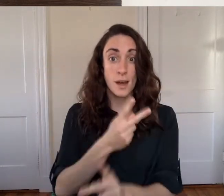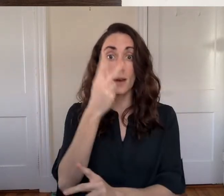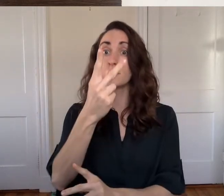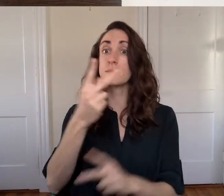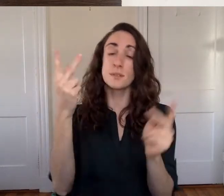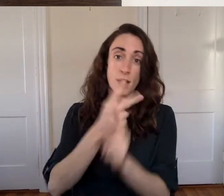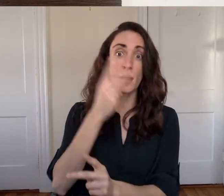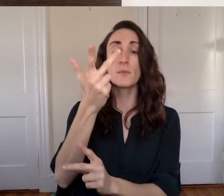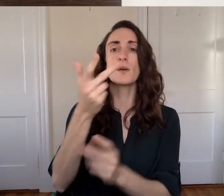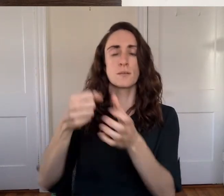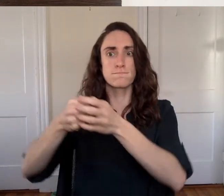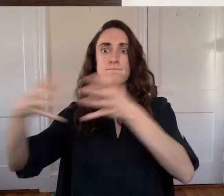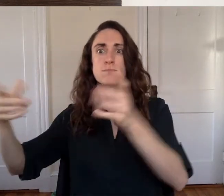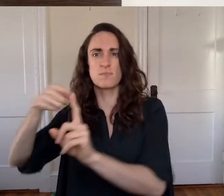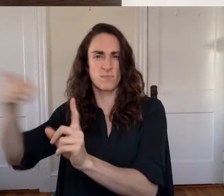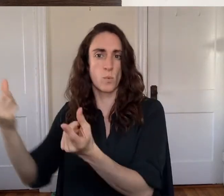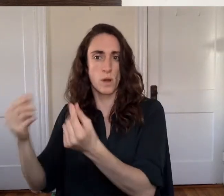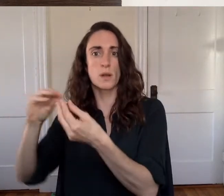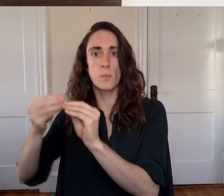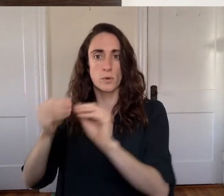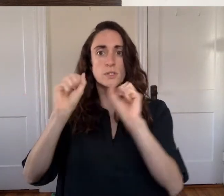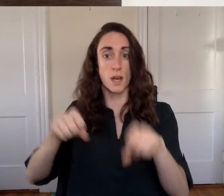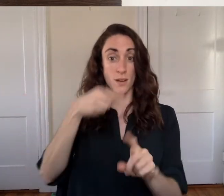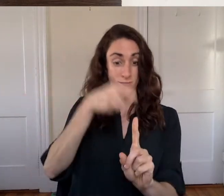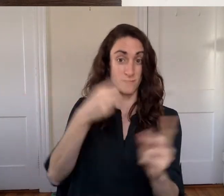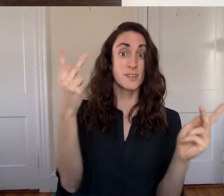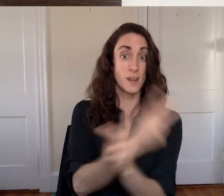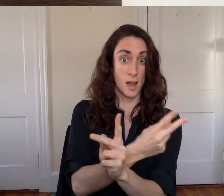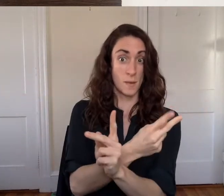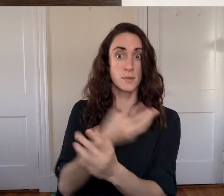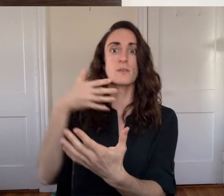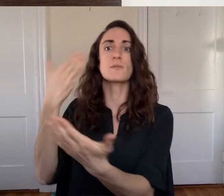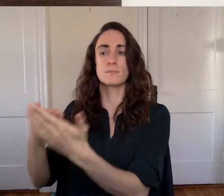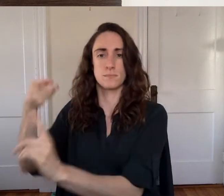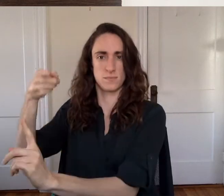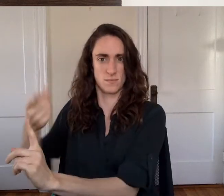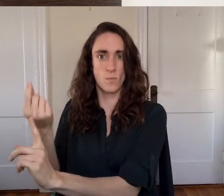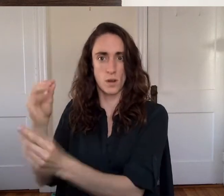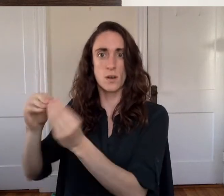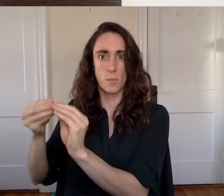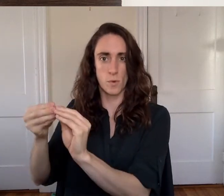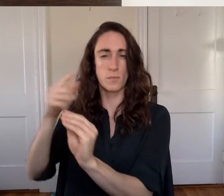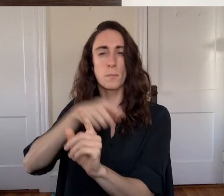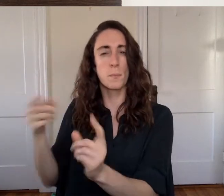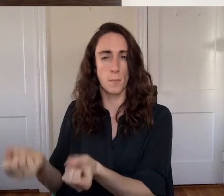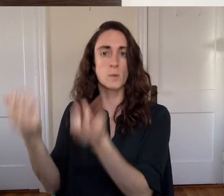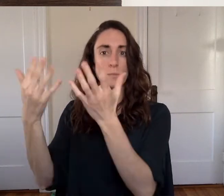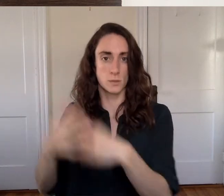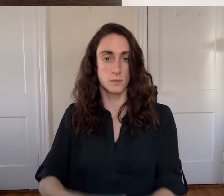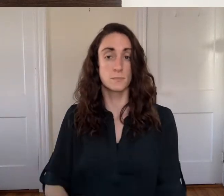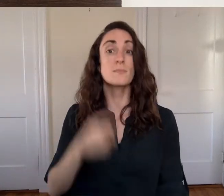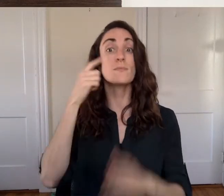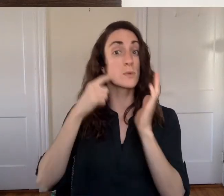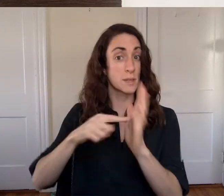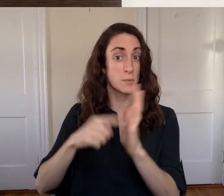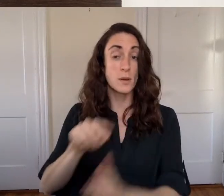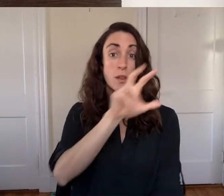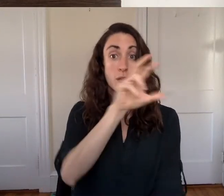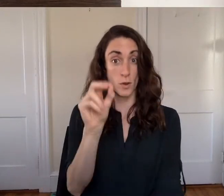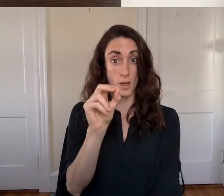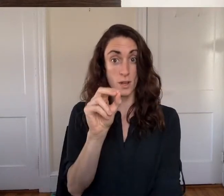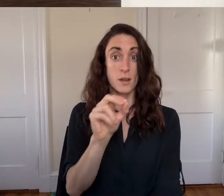a number and multiply it by an integer. So the multiples of 30 are 30 times 1, 30 times 2, 30 times 3,